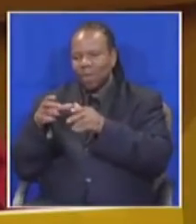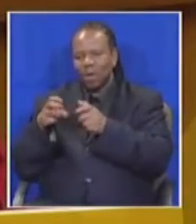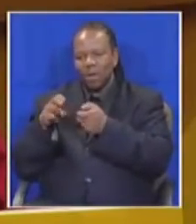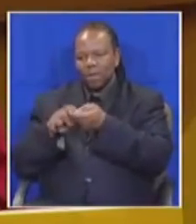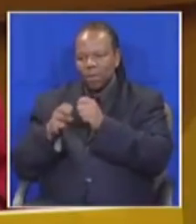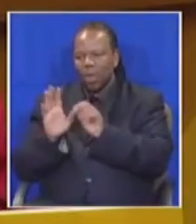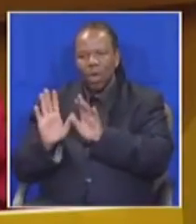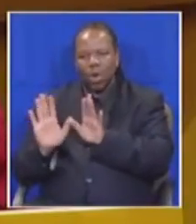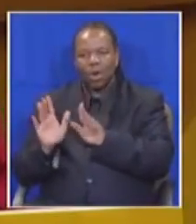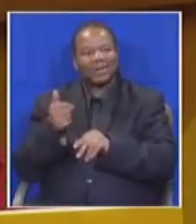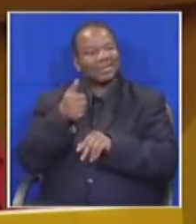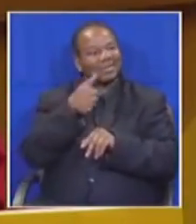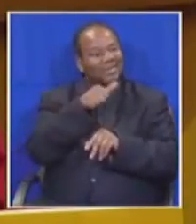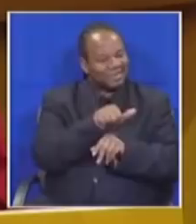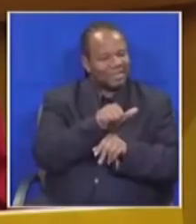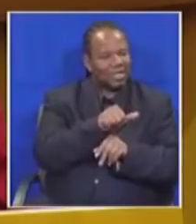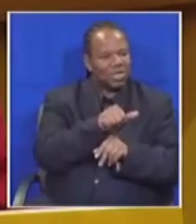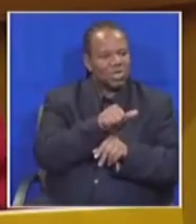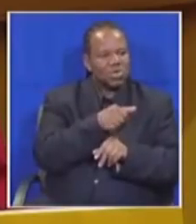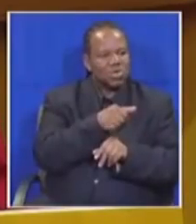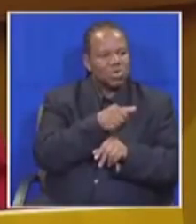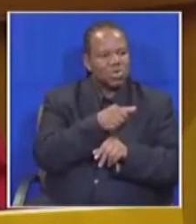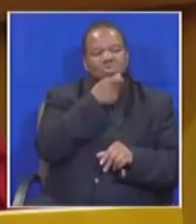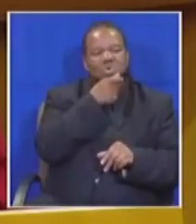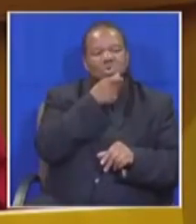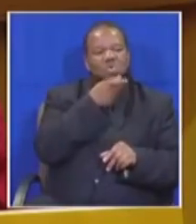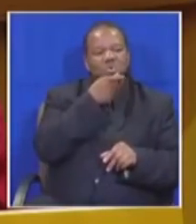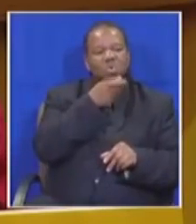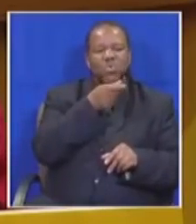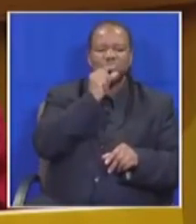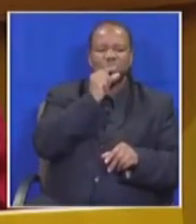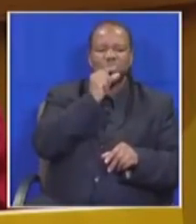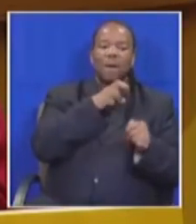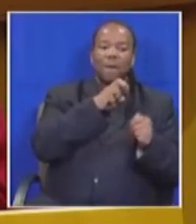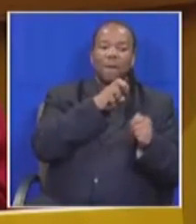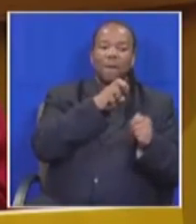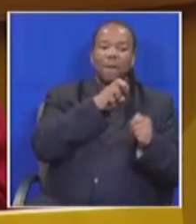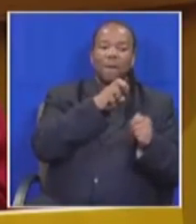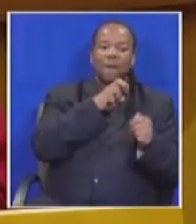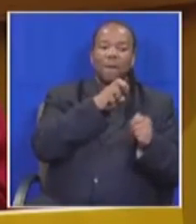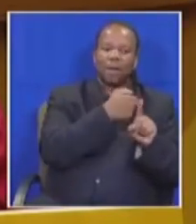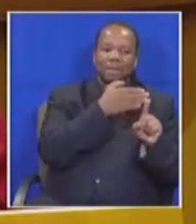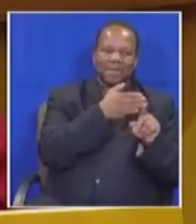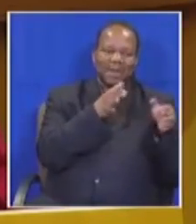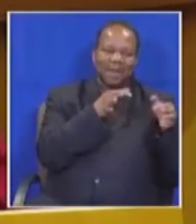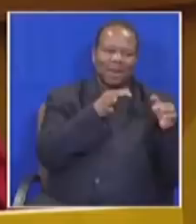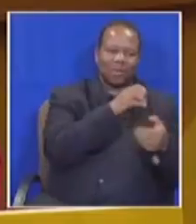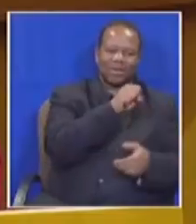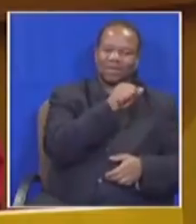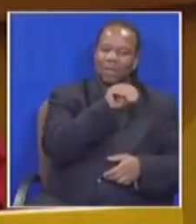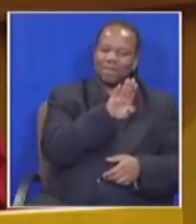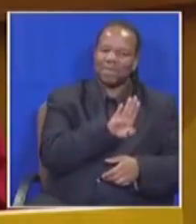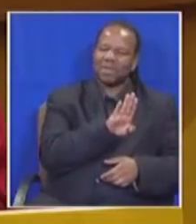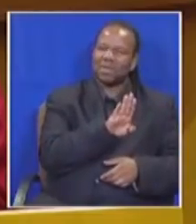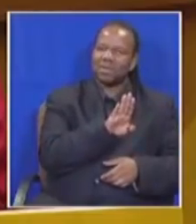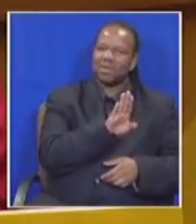the consumption of commercially produced alcohol, particularly that of SA Breweries. And we agree, regulate by